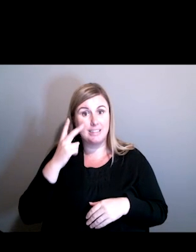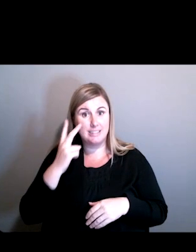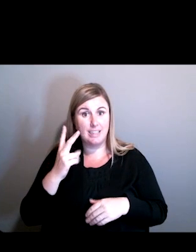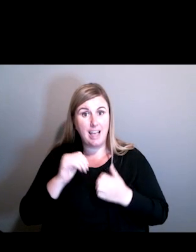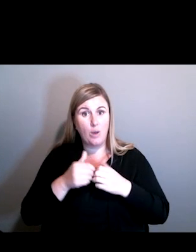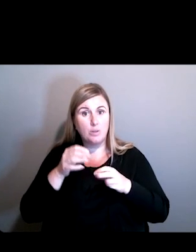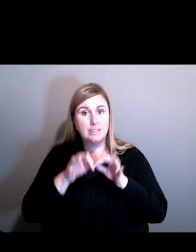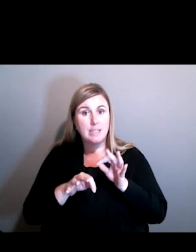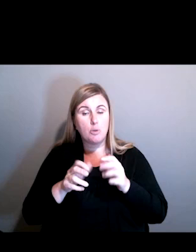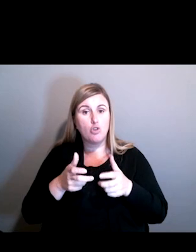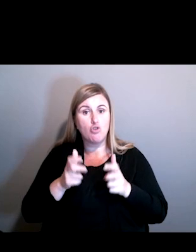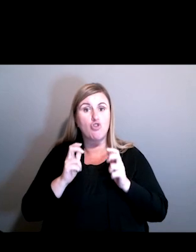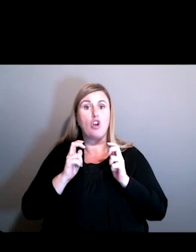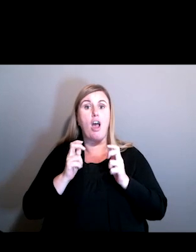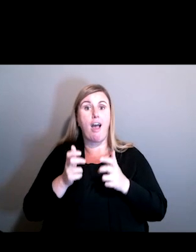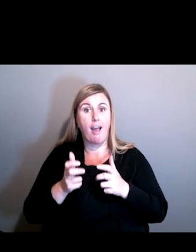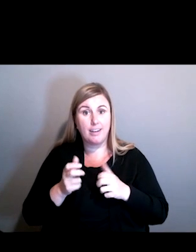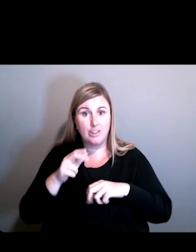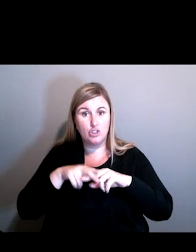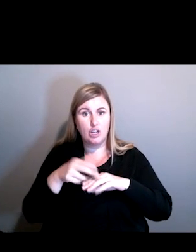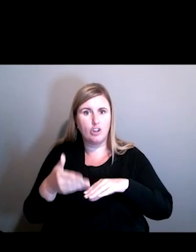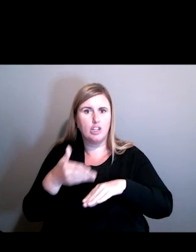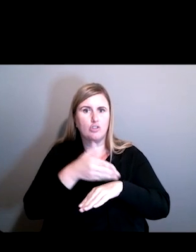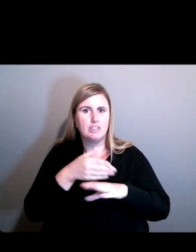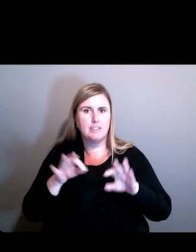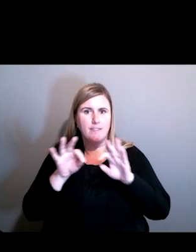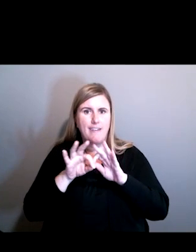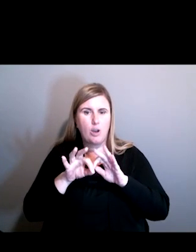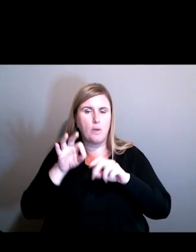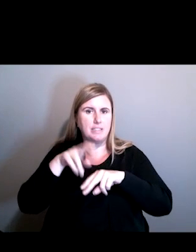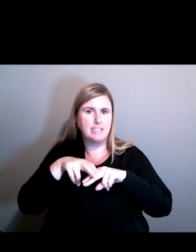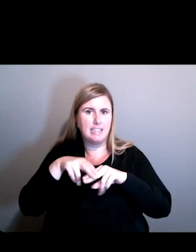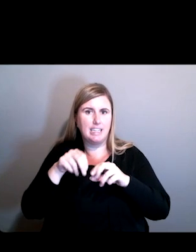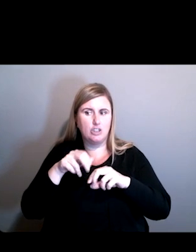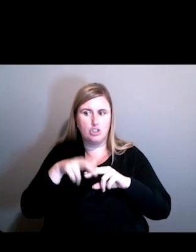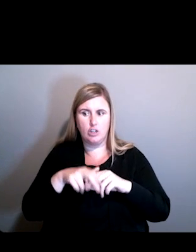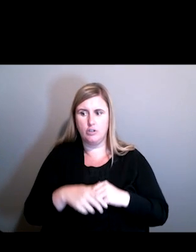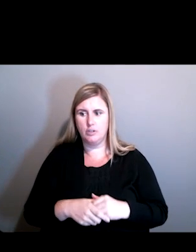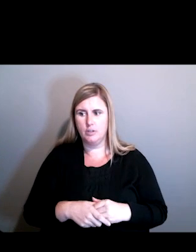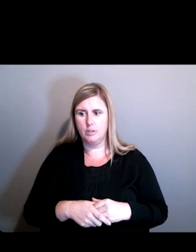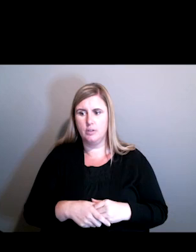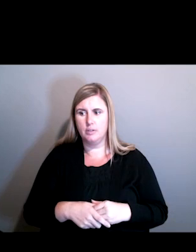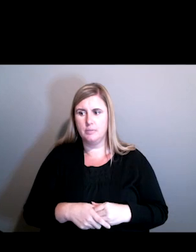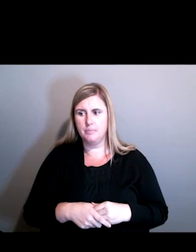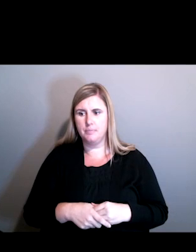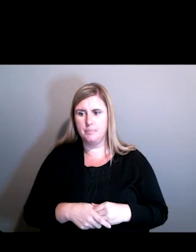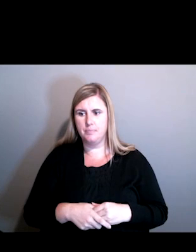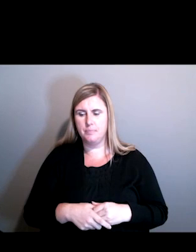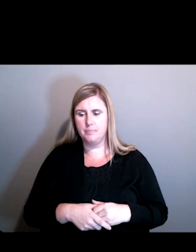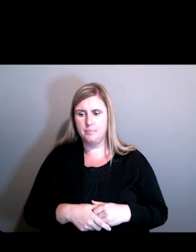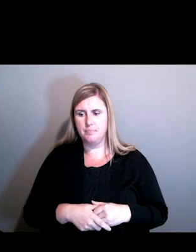So you can see how the simple rocking him in the chair increased the value of sitting in the chair.